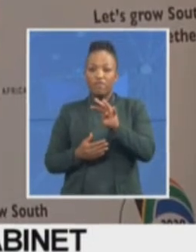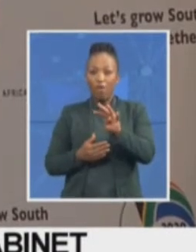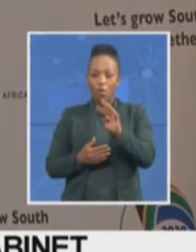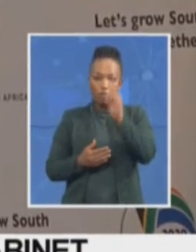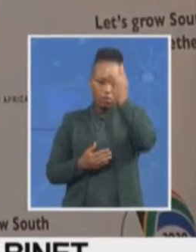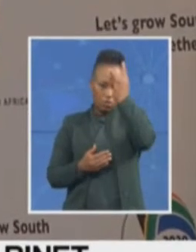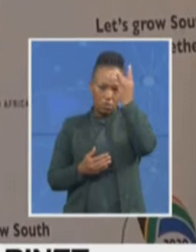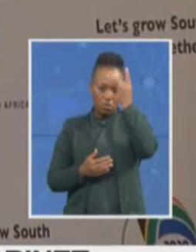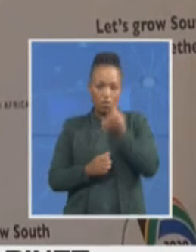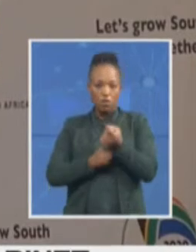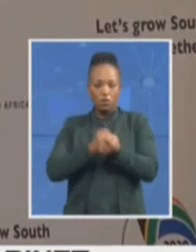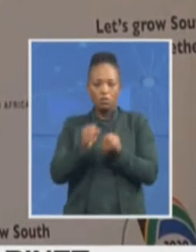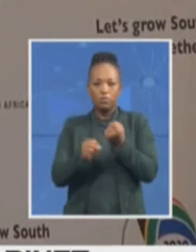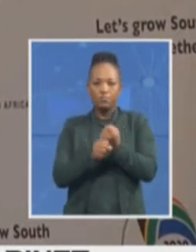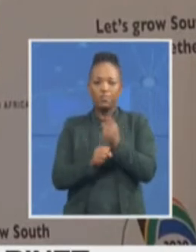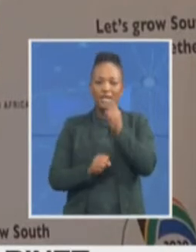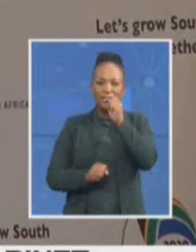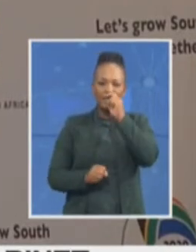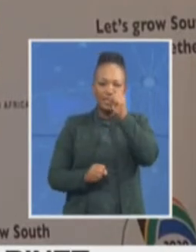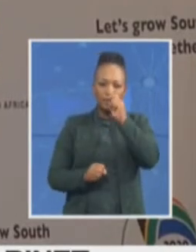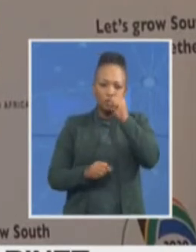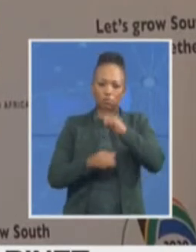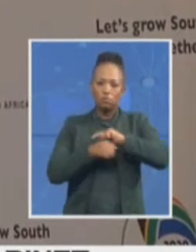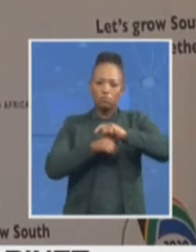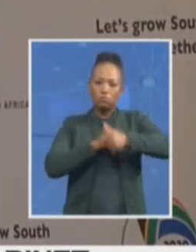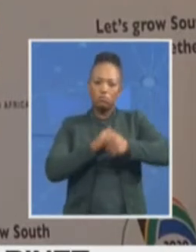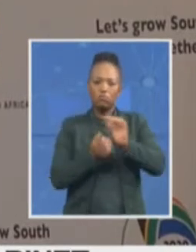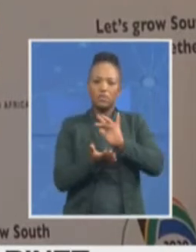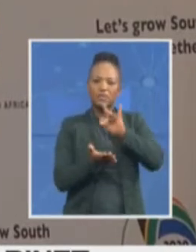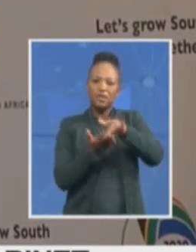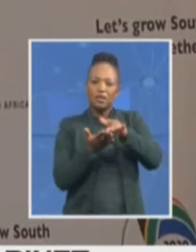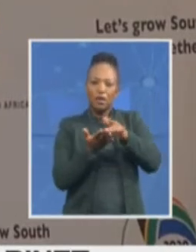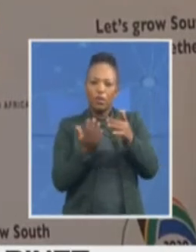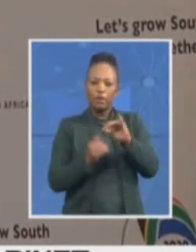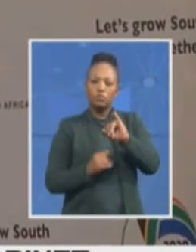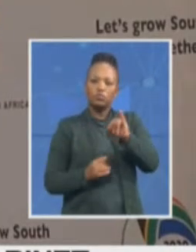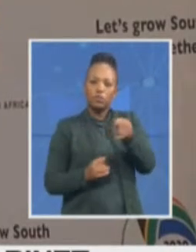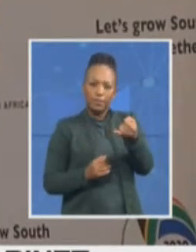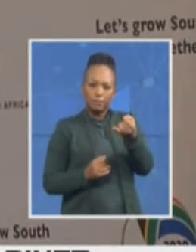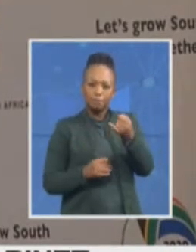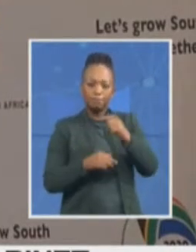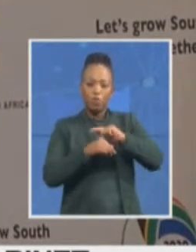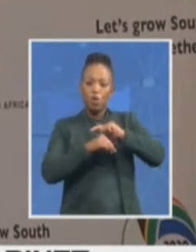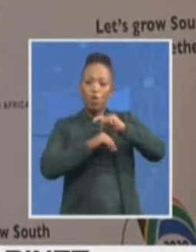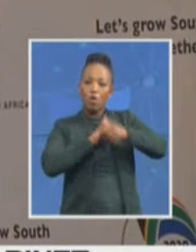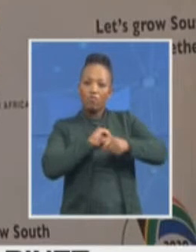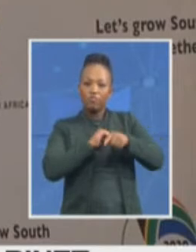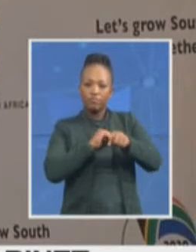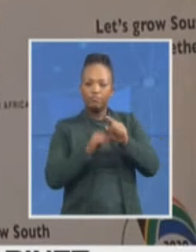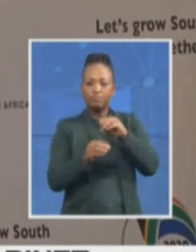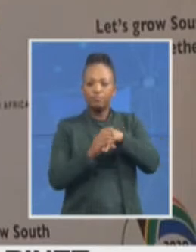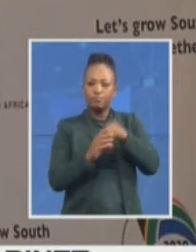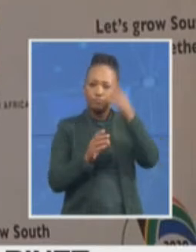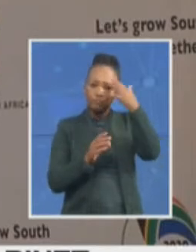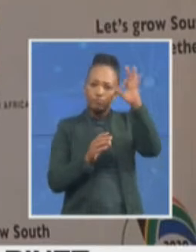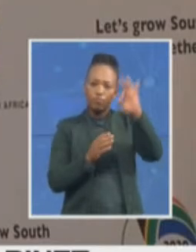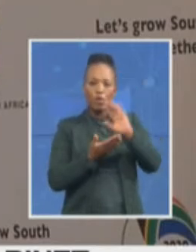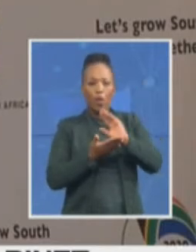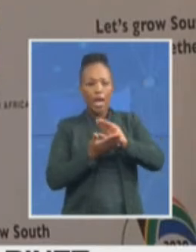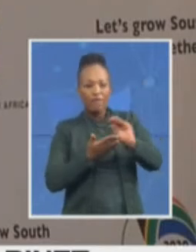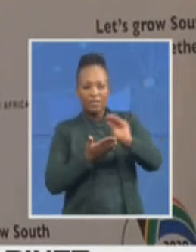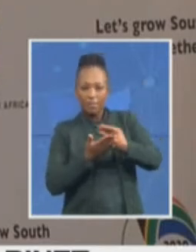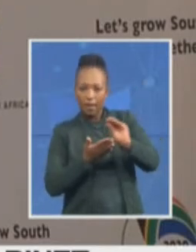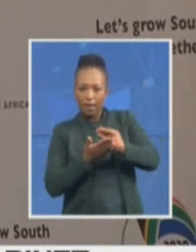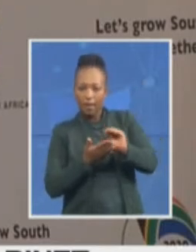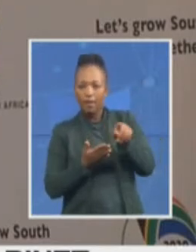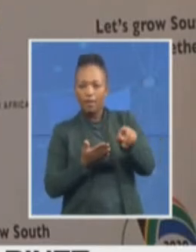Center in Johannesburg. The conference is part of government's investment drive to attract 1.2 trillion